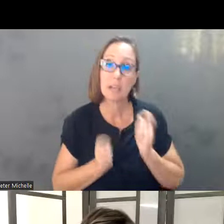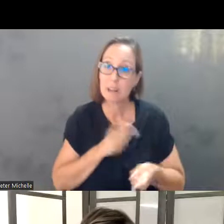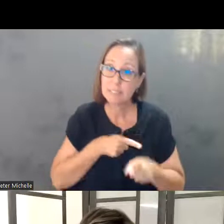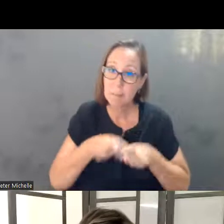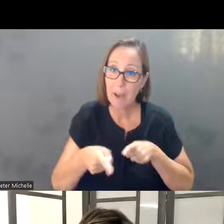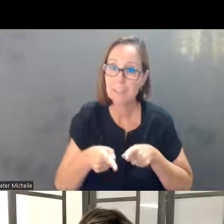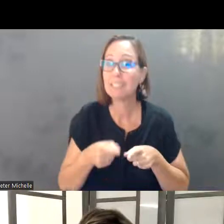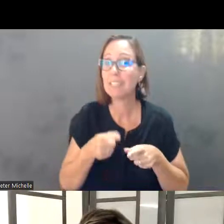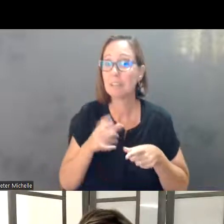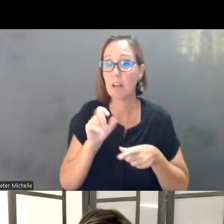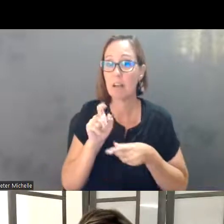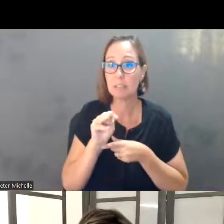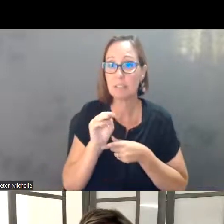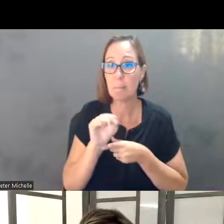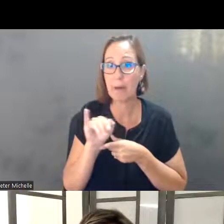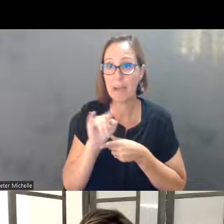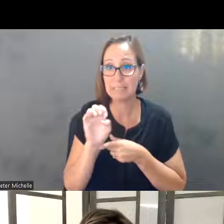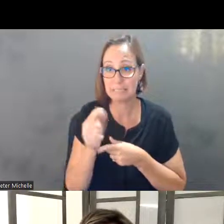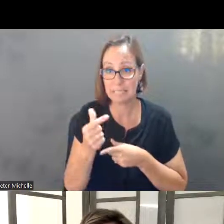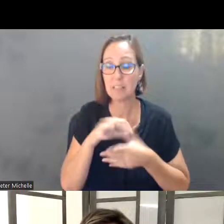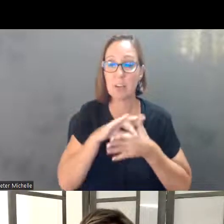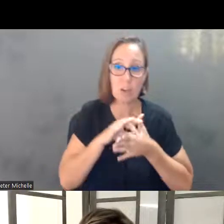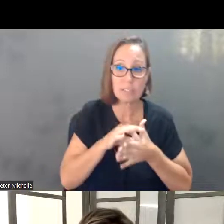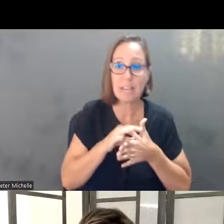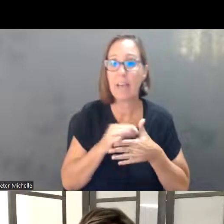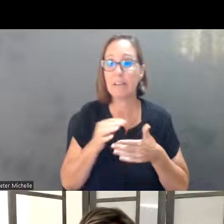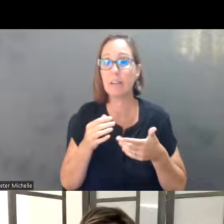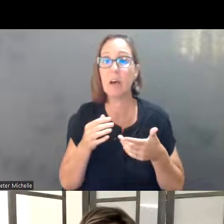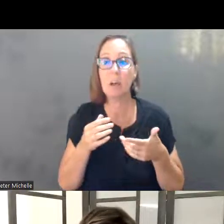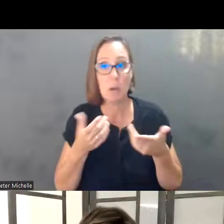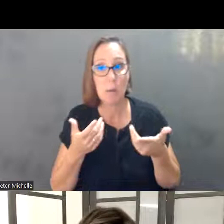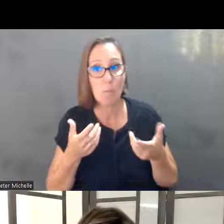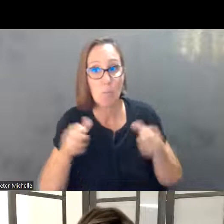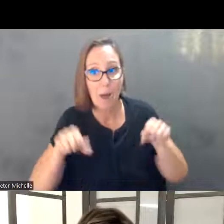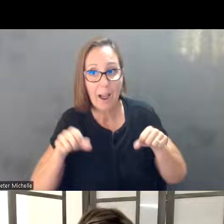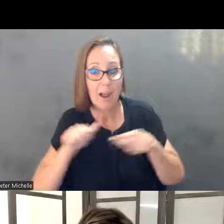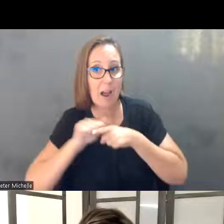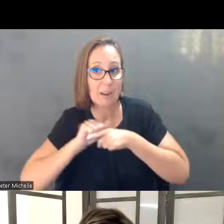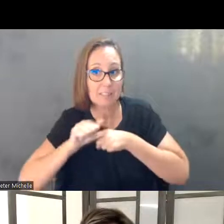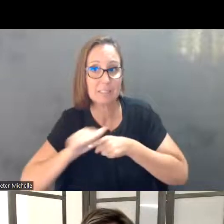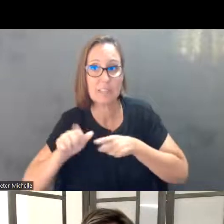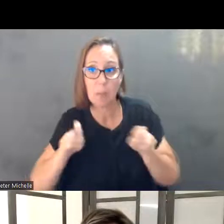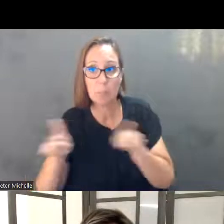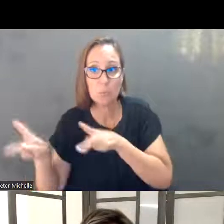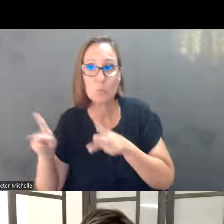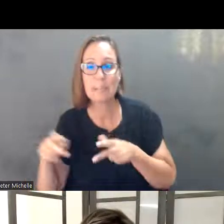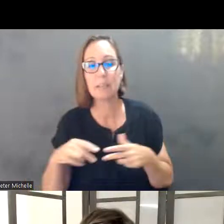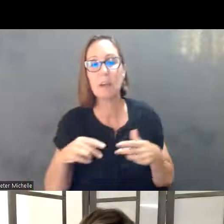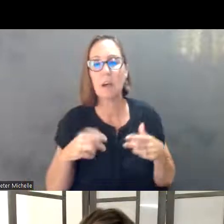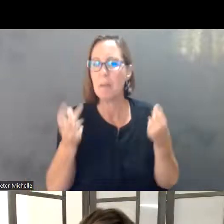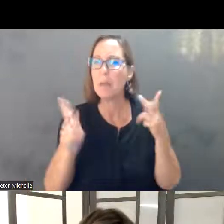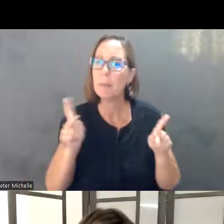relevant, and plenty of hands-on experience, practice opportunities. So a lot of folks talked about the value